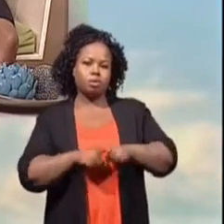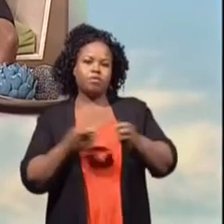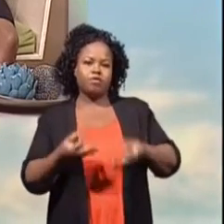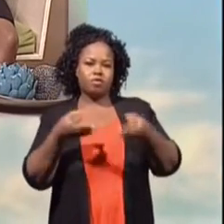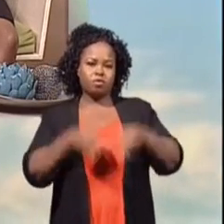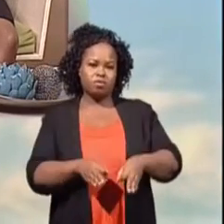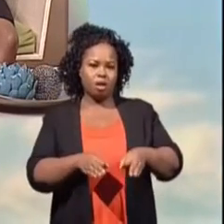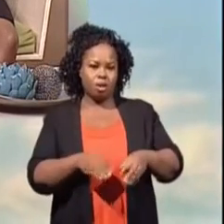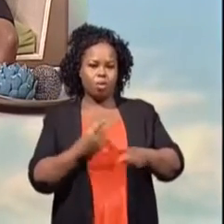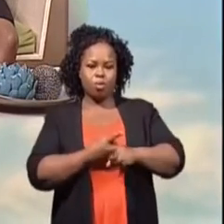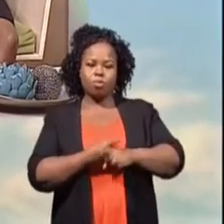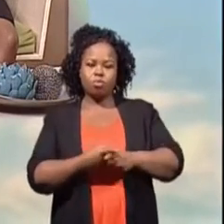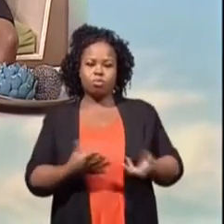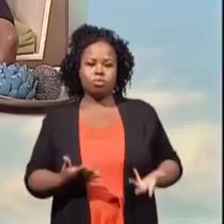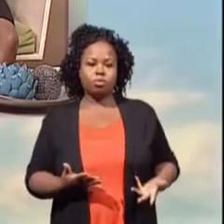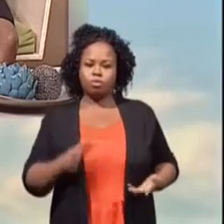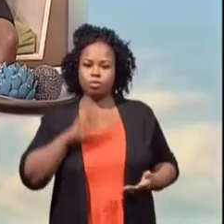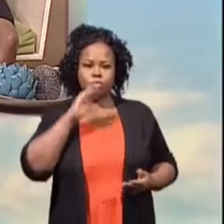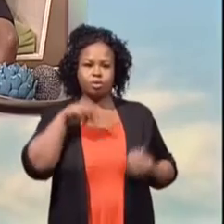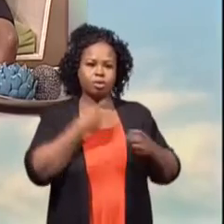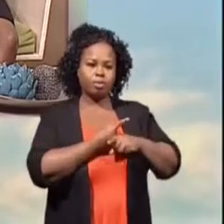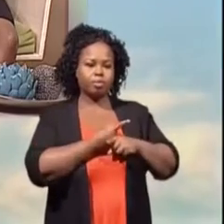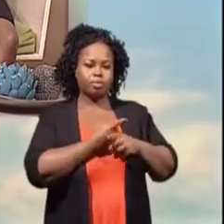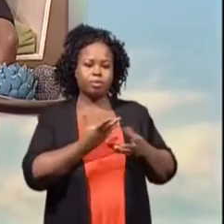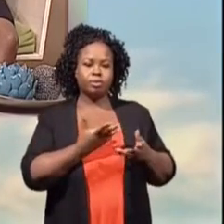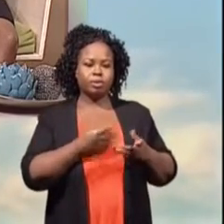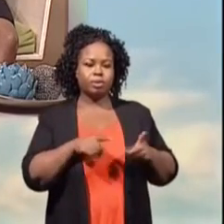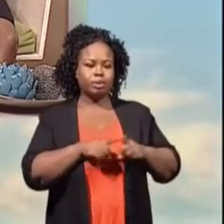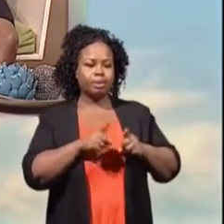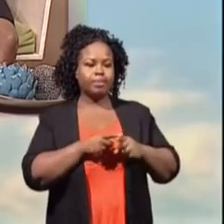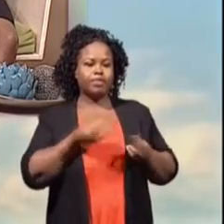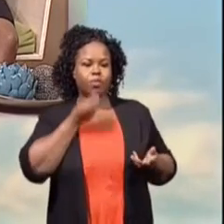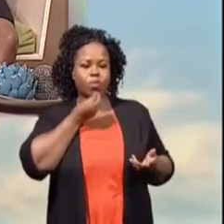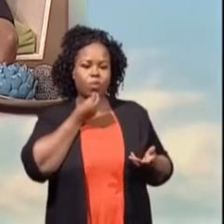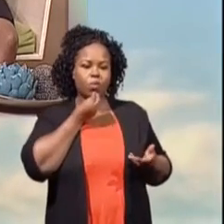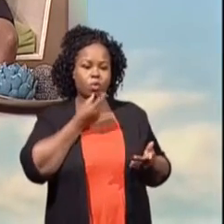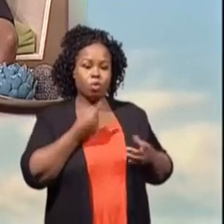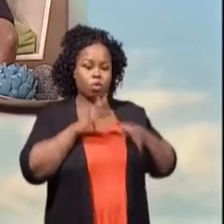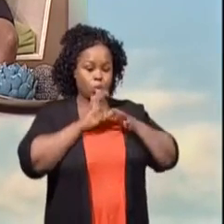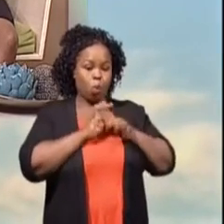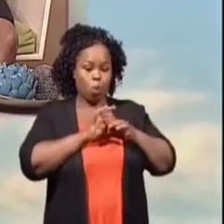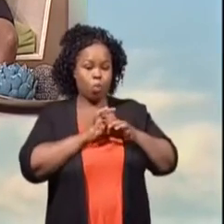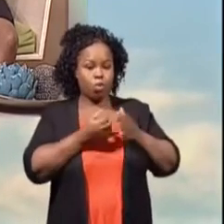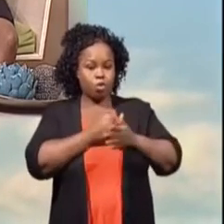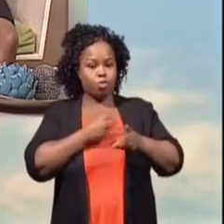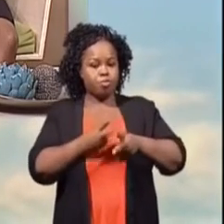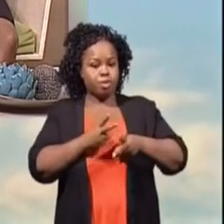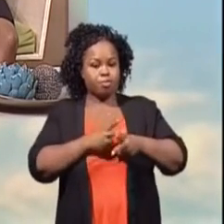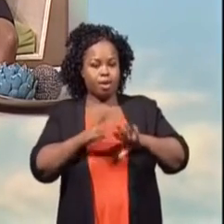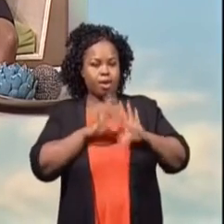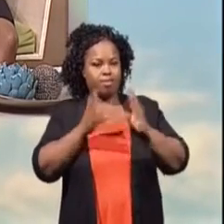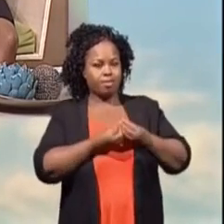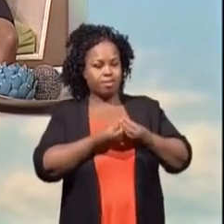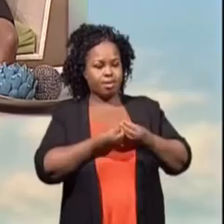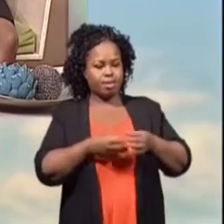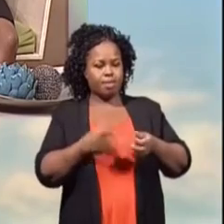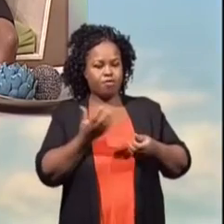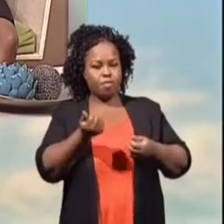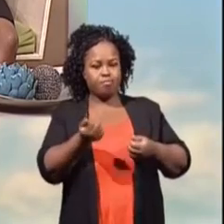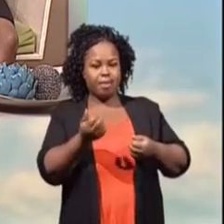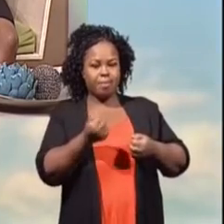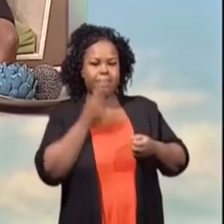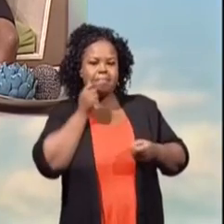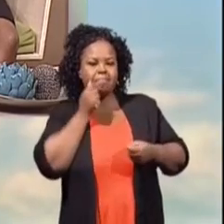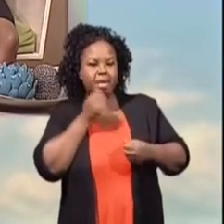manjalo sometimes how to laba phele a ke buika tsika ka meletlo e ya catering meletlo e ho peiwang go tlo pizza